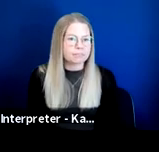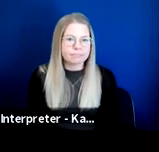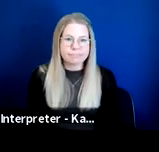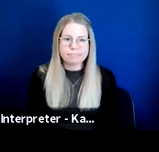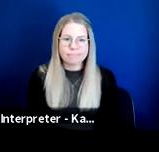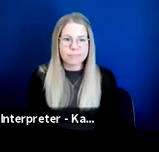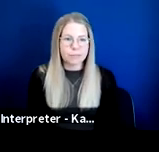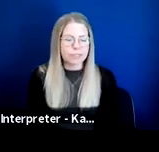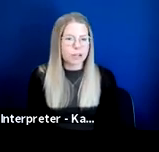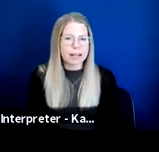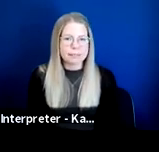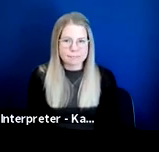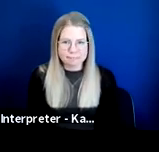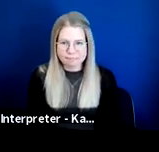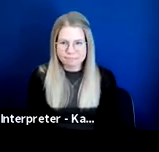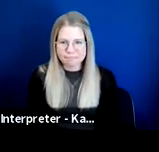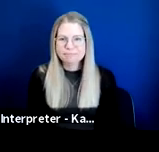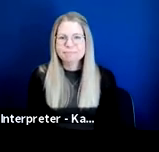then you can start class.